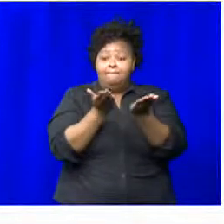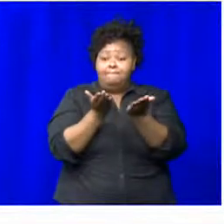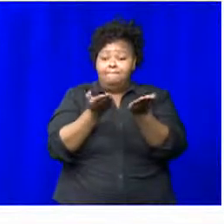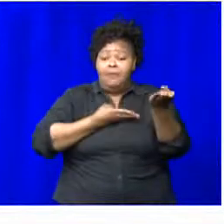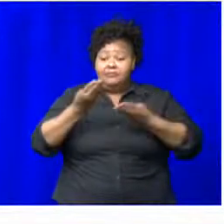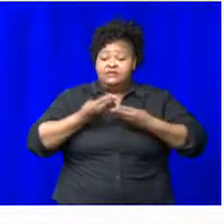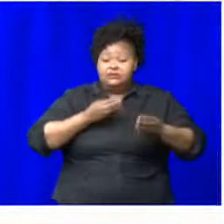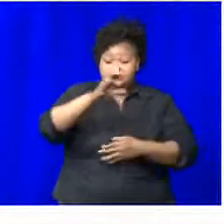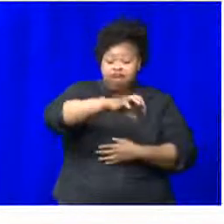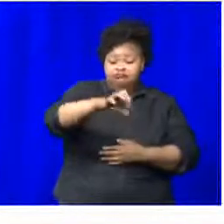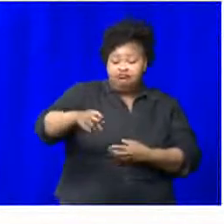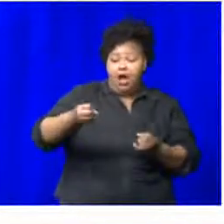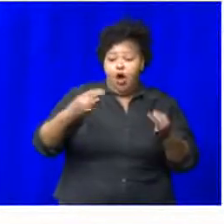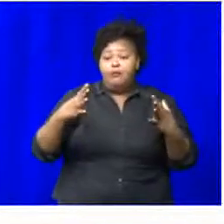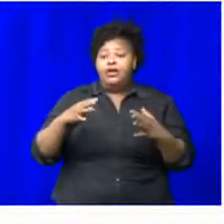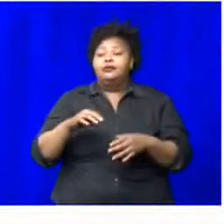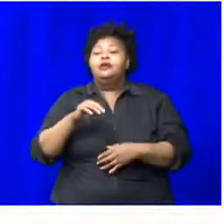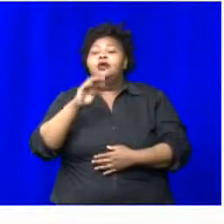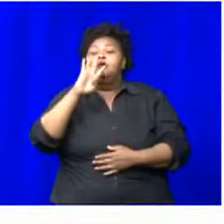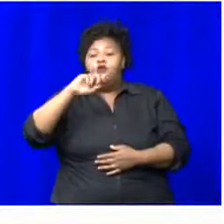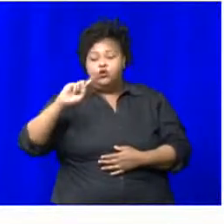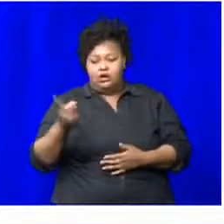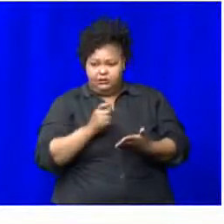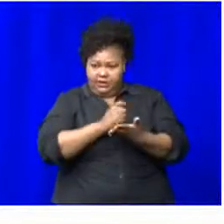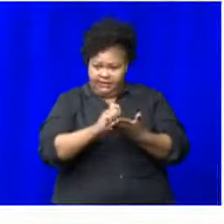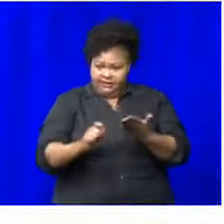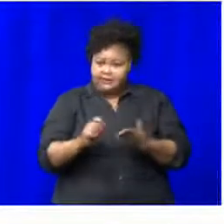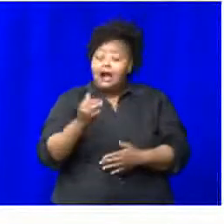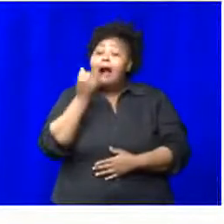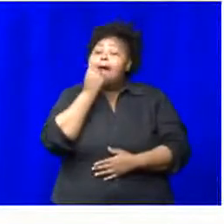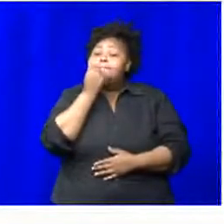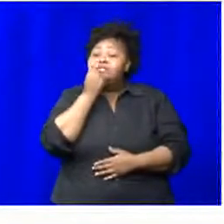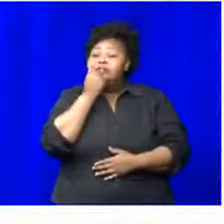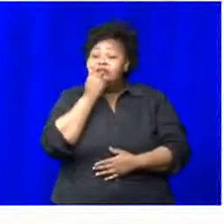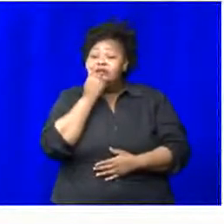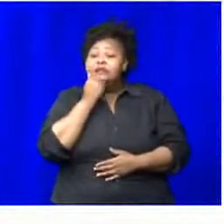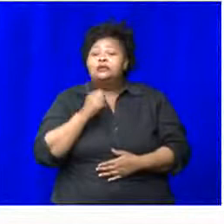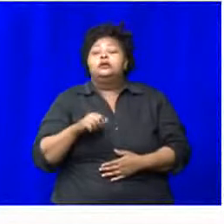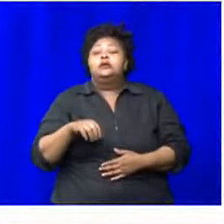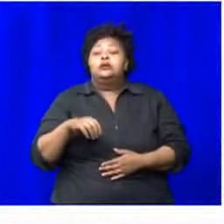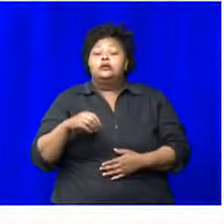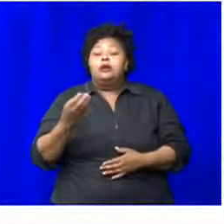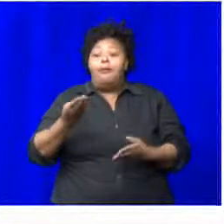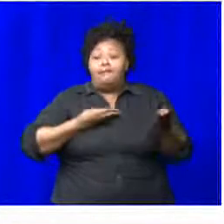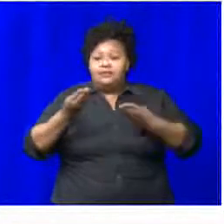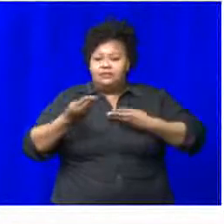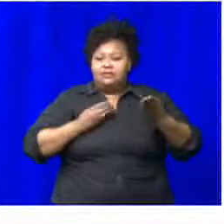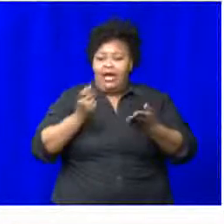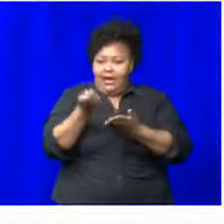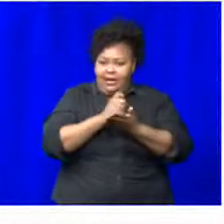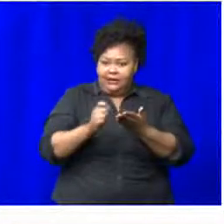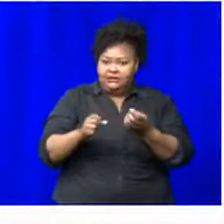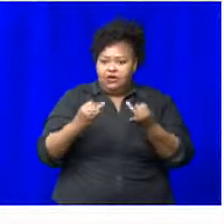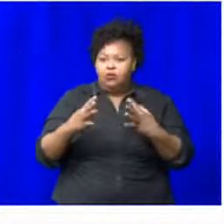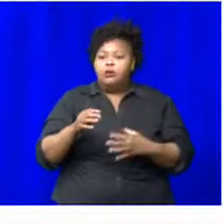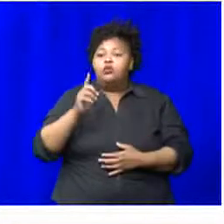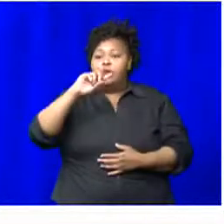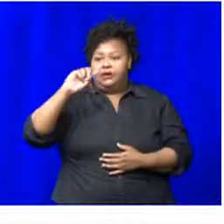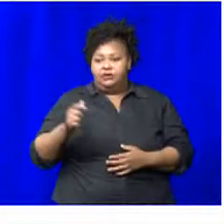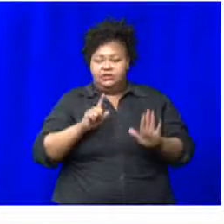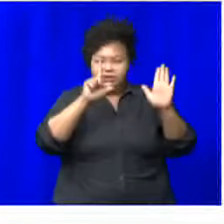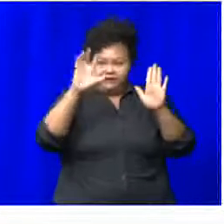With Manzini leading in terms, there were 1,700 businesses. Then in under the fiscal